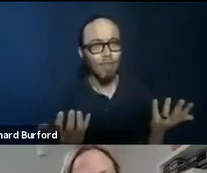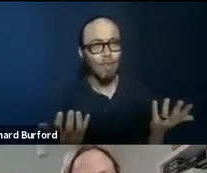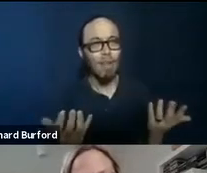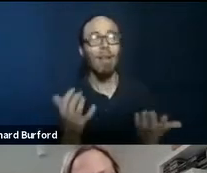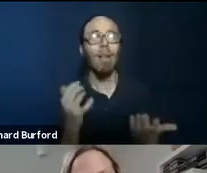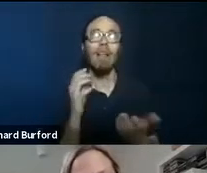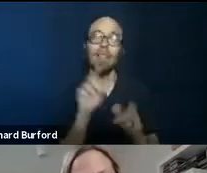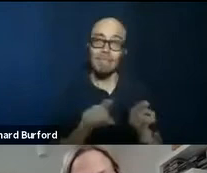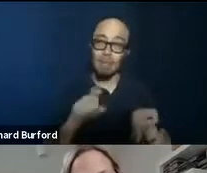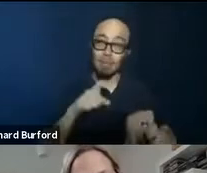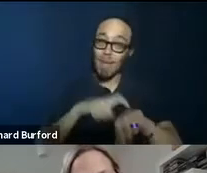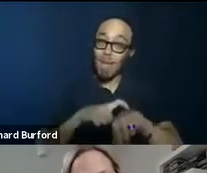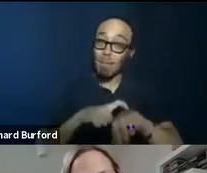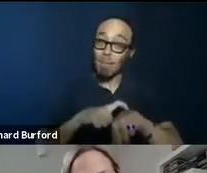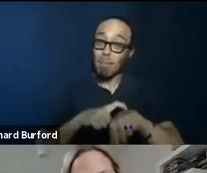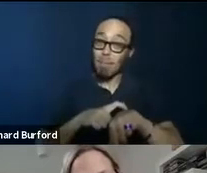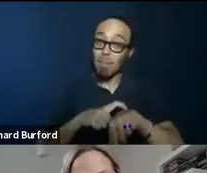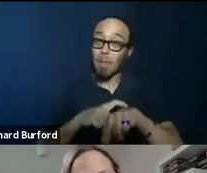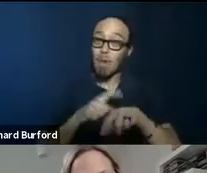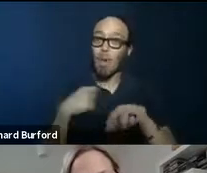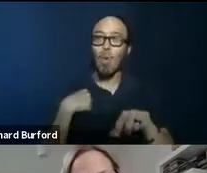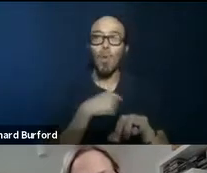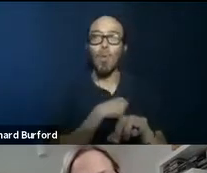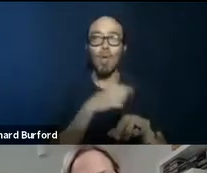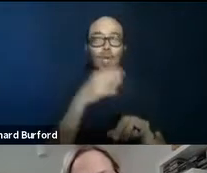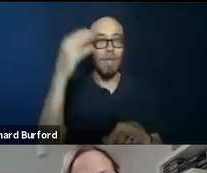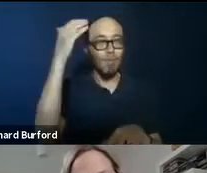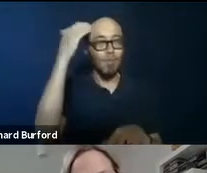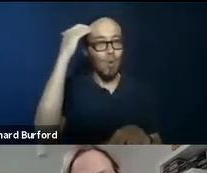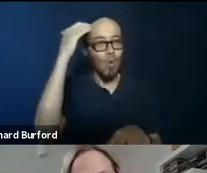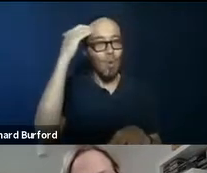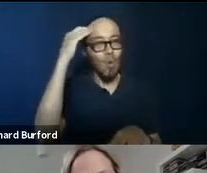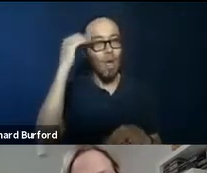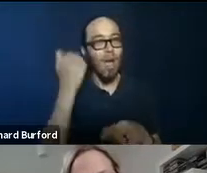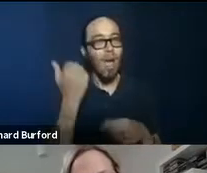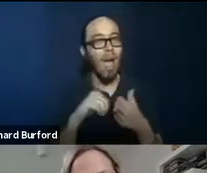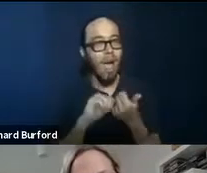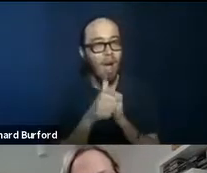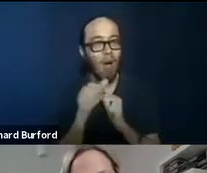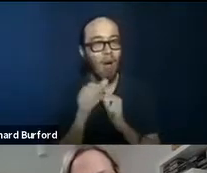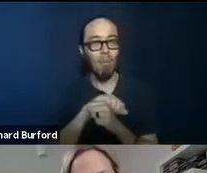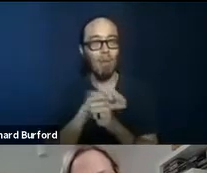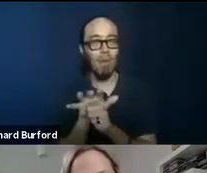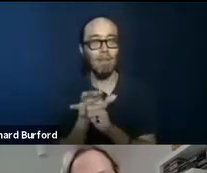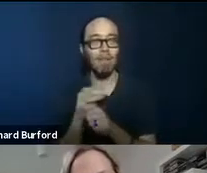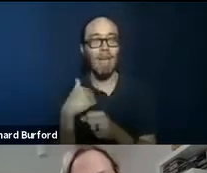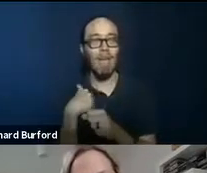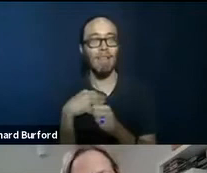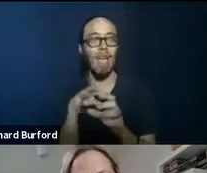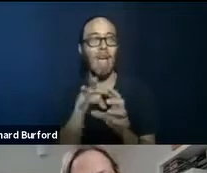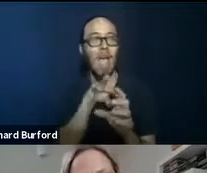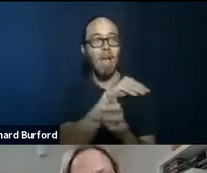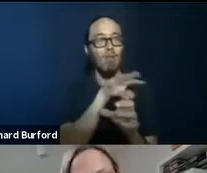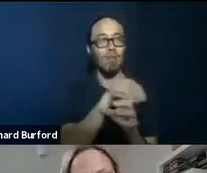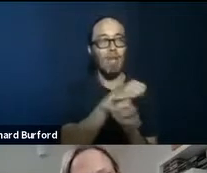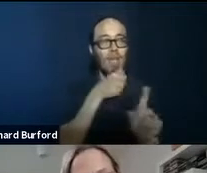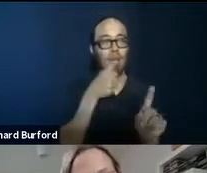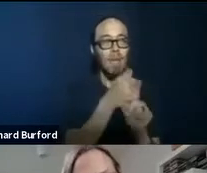the same time, we also have to be aware of how this pandemic is having an outsized impact on